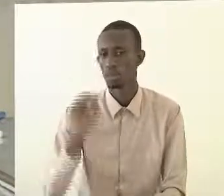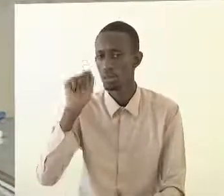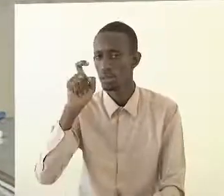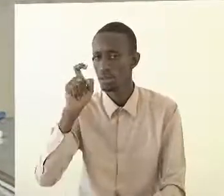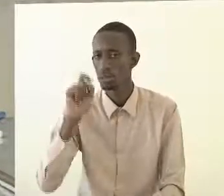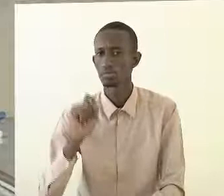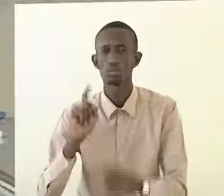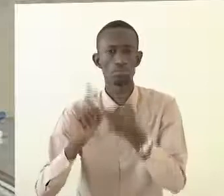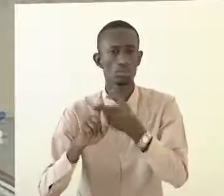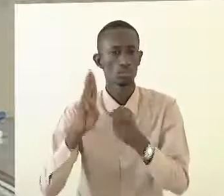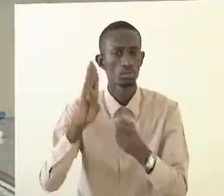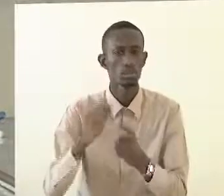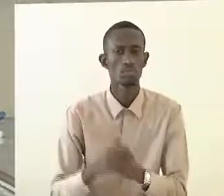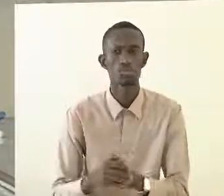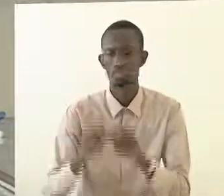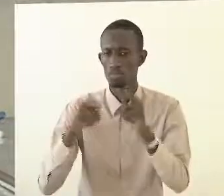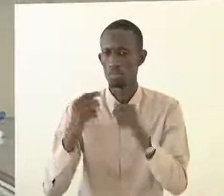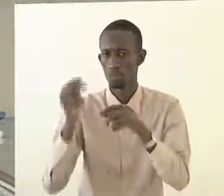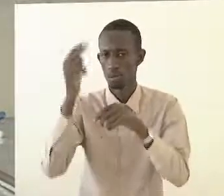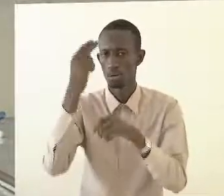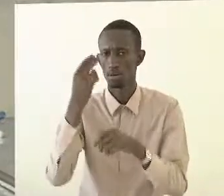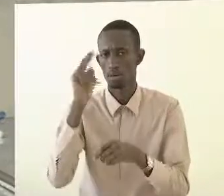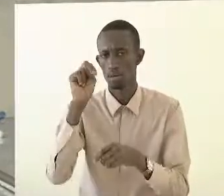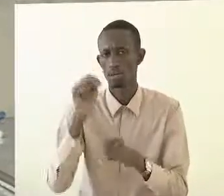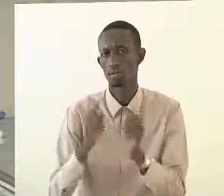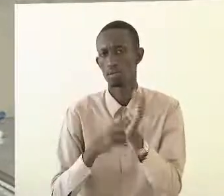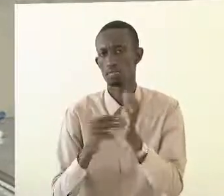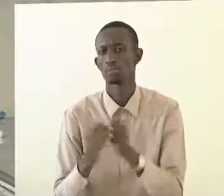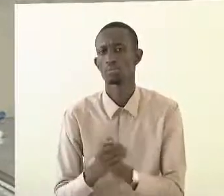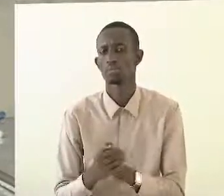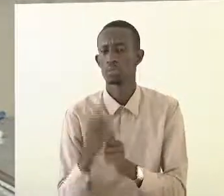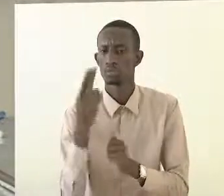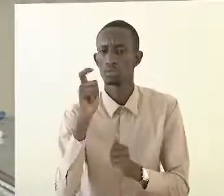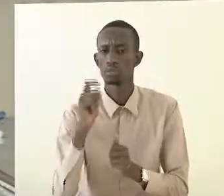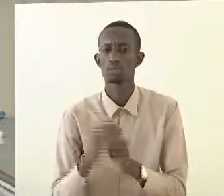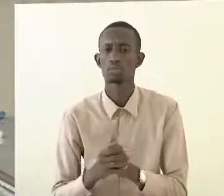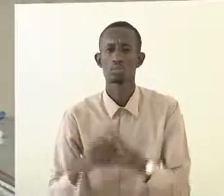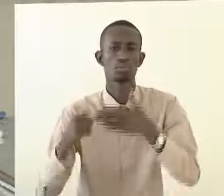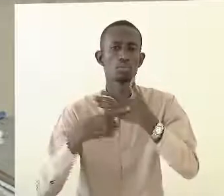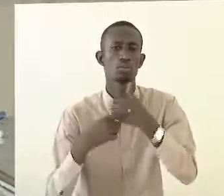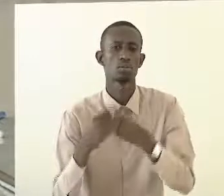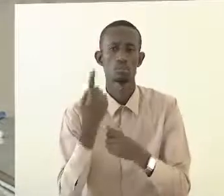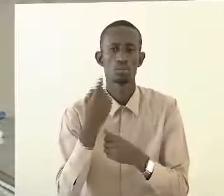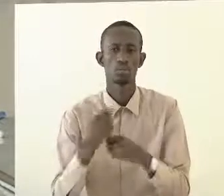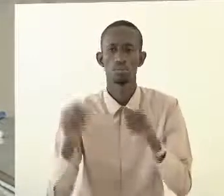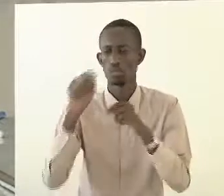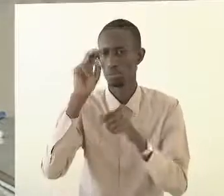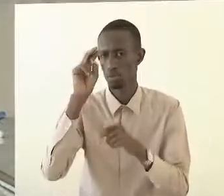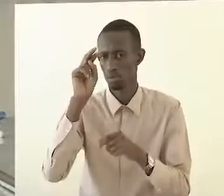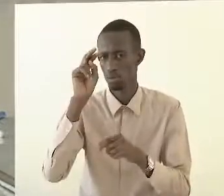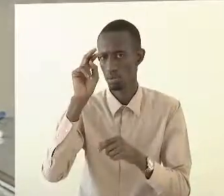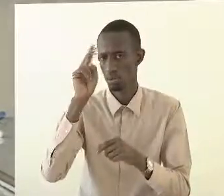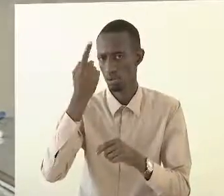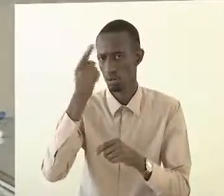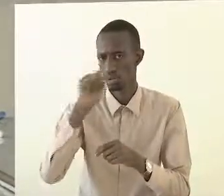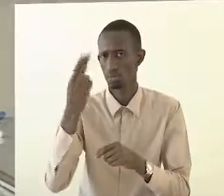ax plus b power n is 2x minus 1 power half. Means that n is